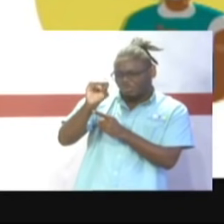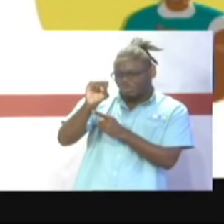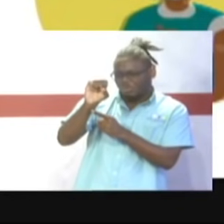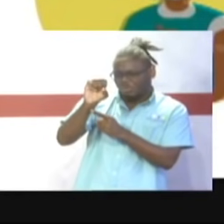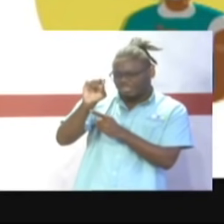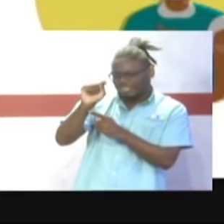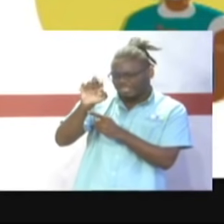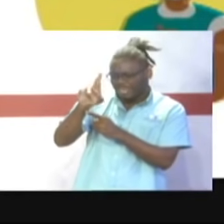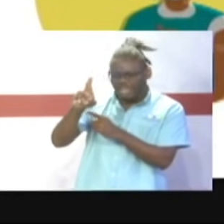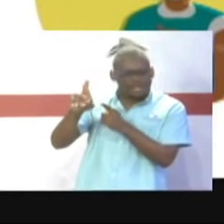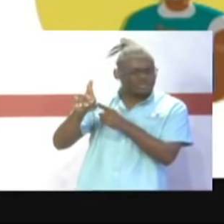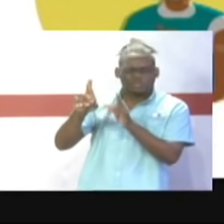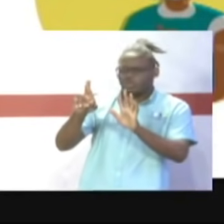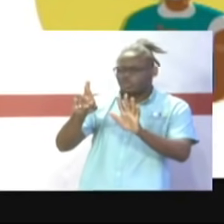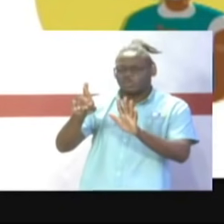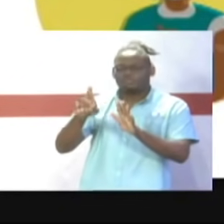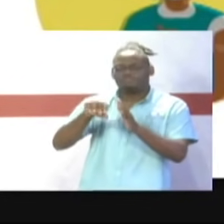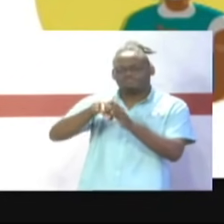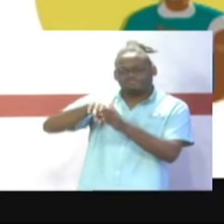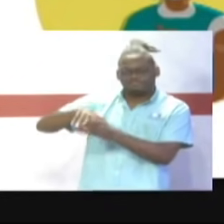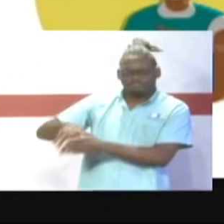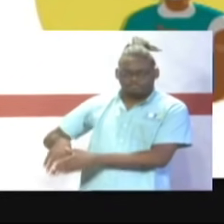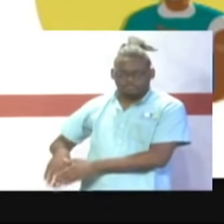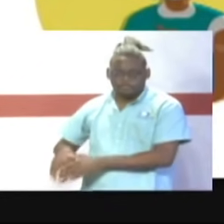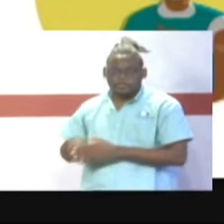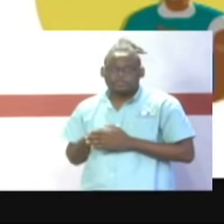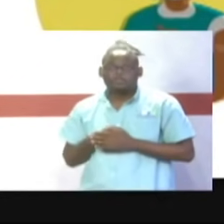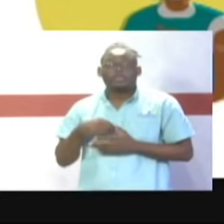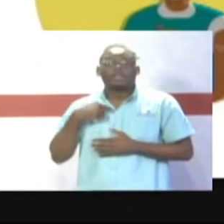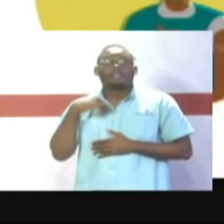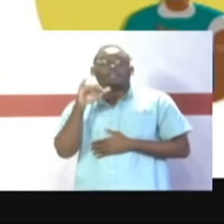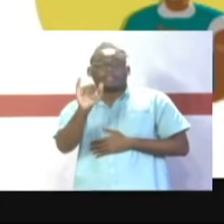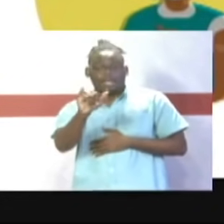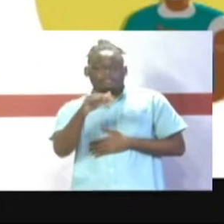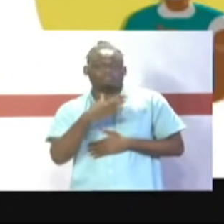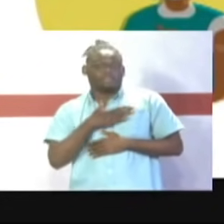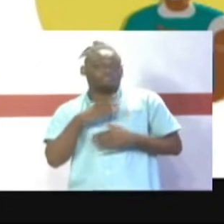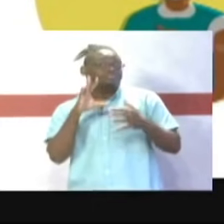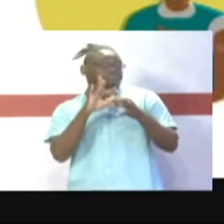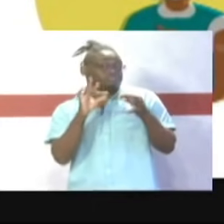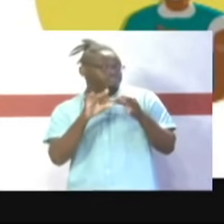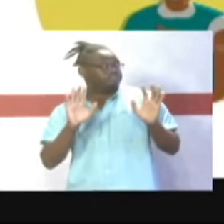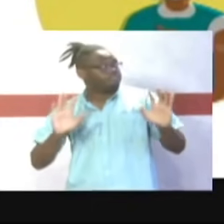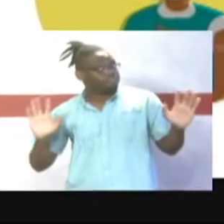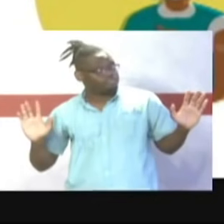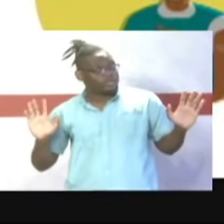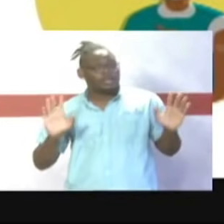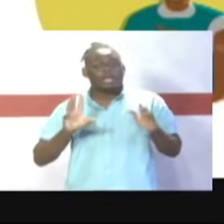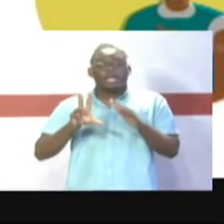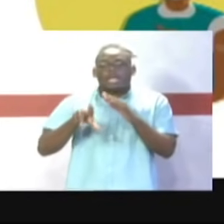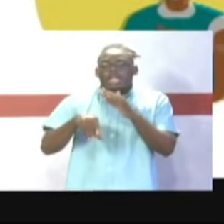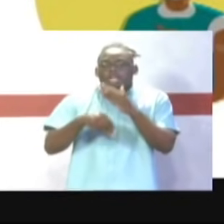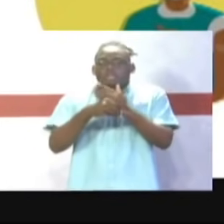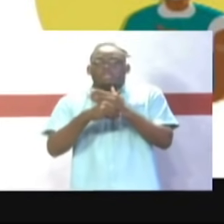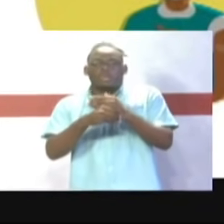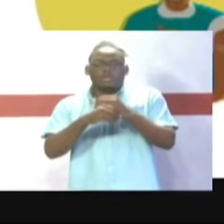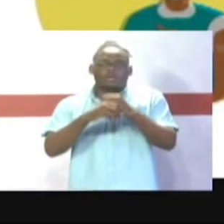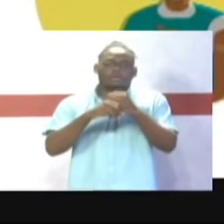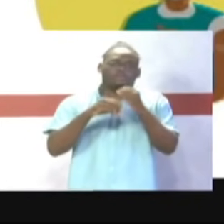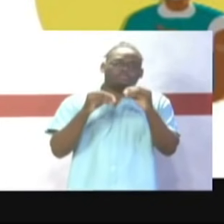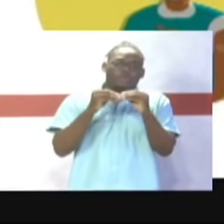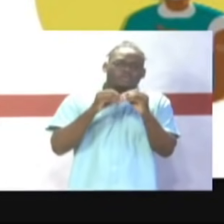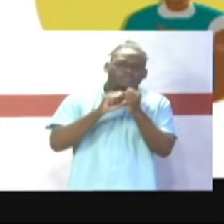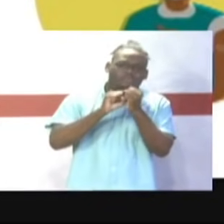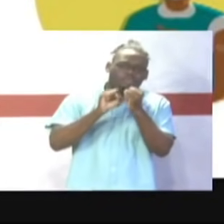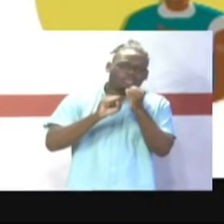what we said. It is an extended primary series, an additional primary dose of a vaccine.